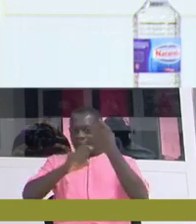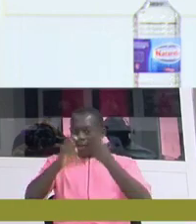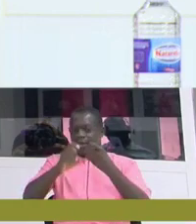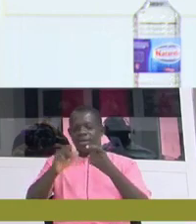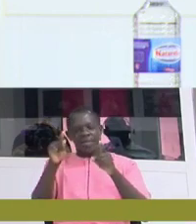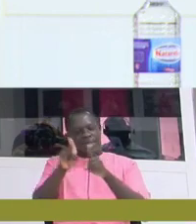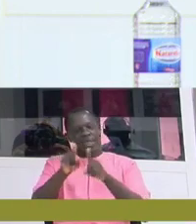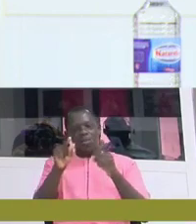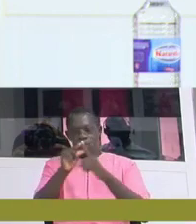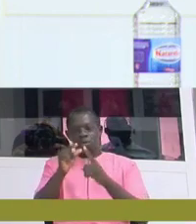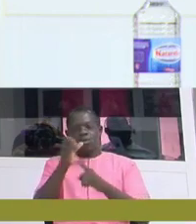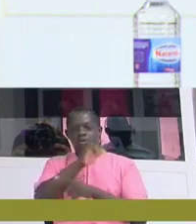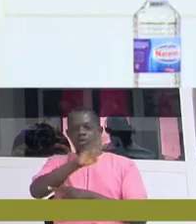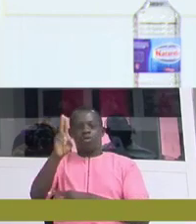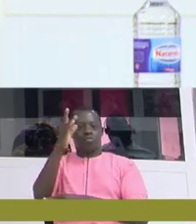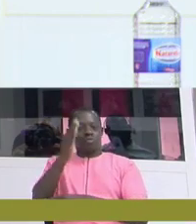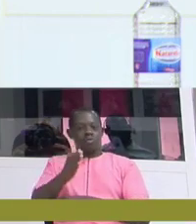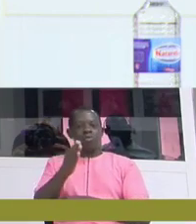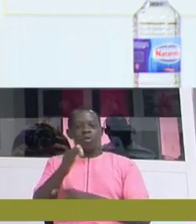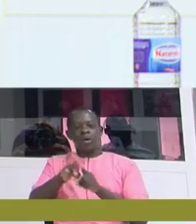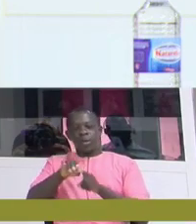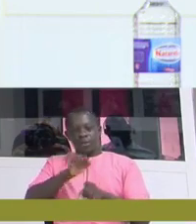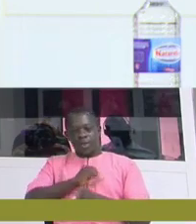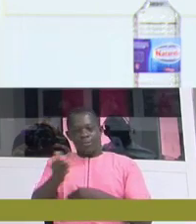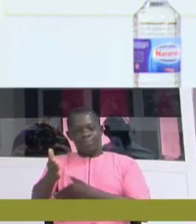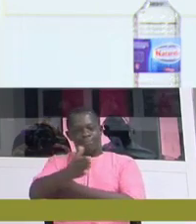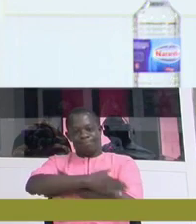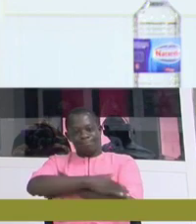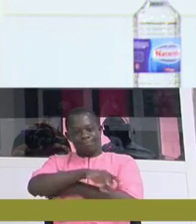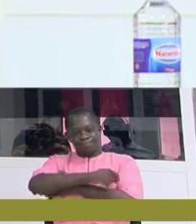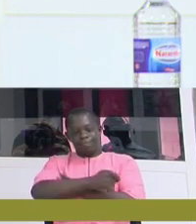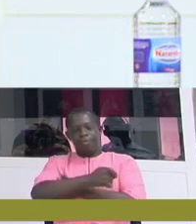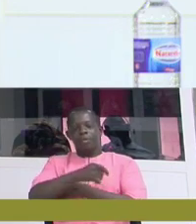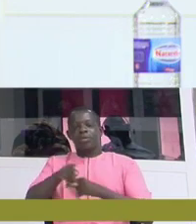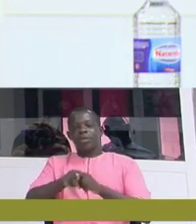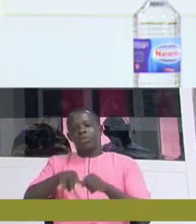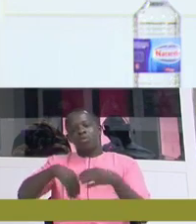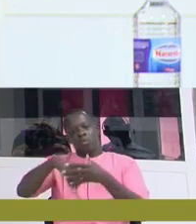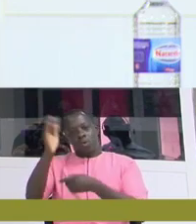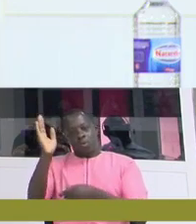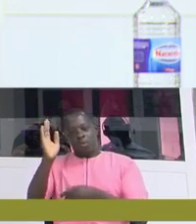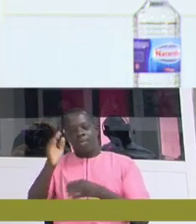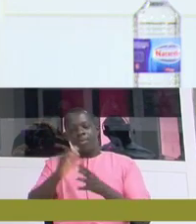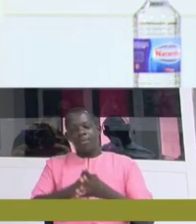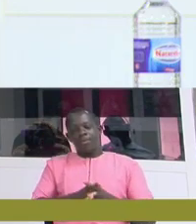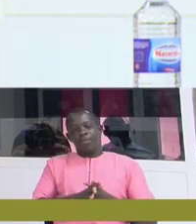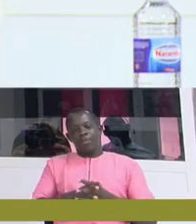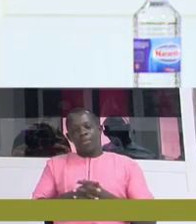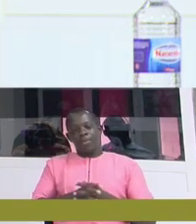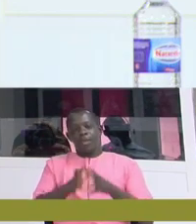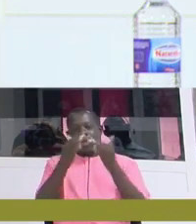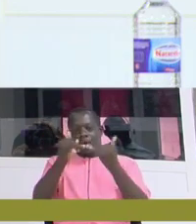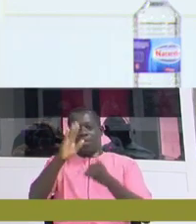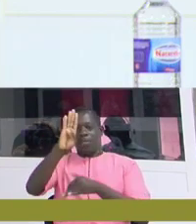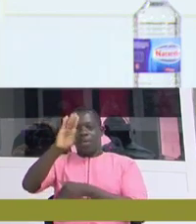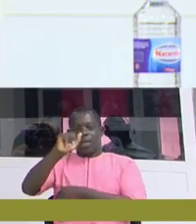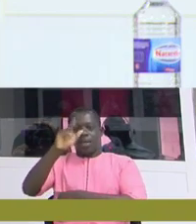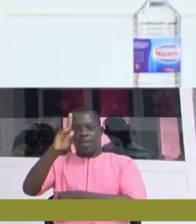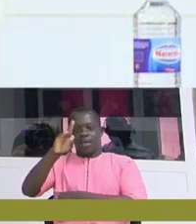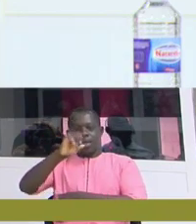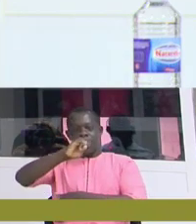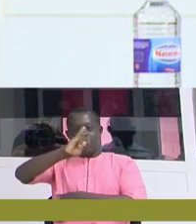and told him that that was not the truth. He locked the door. Tata. He went. Bajinata. Baji